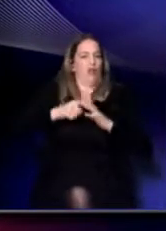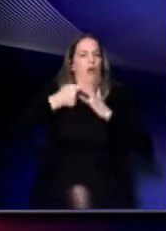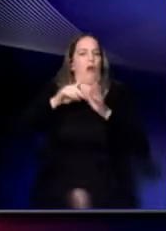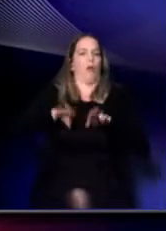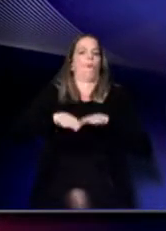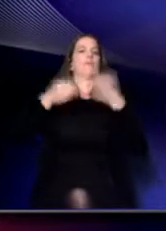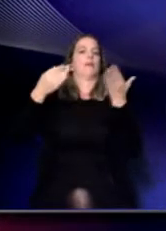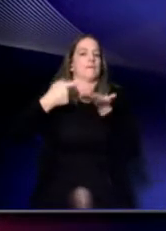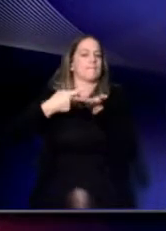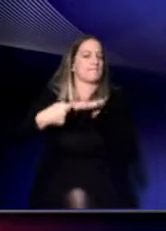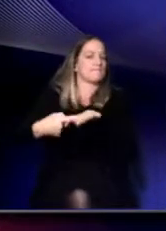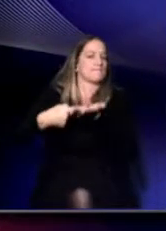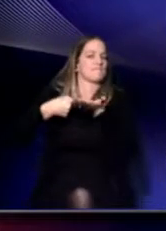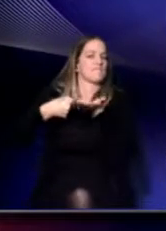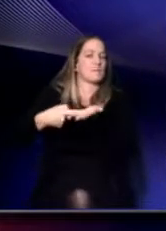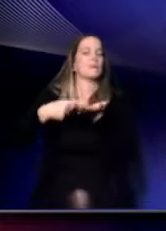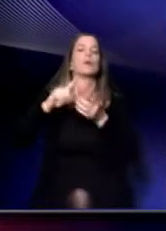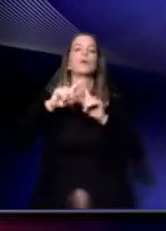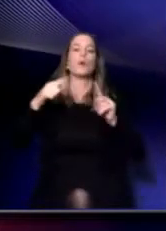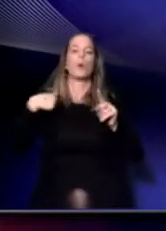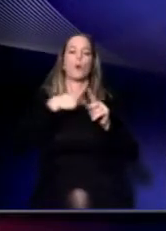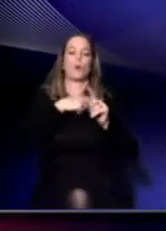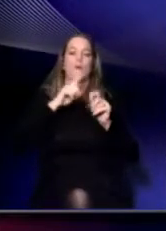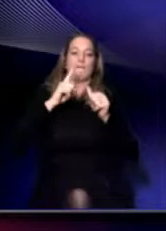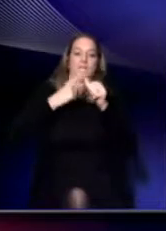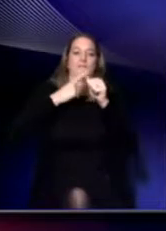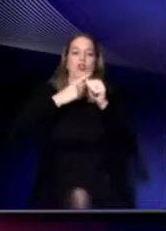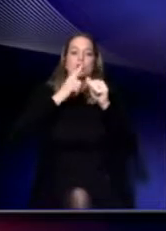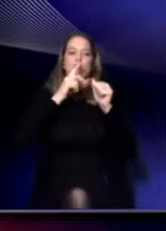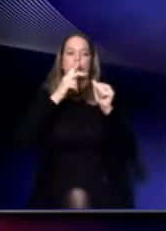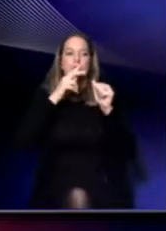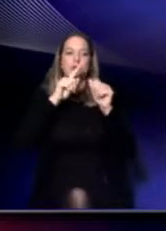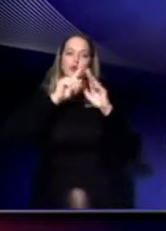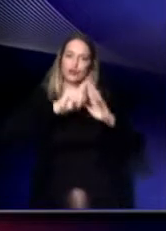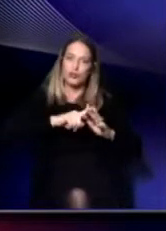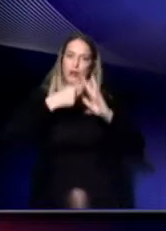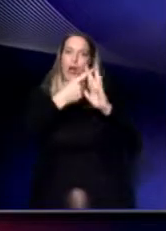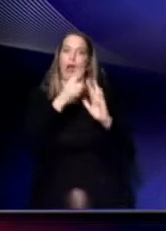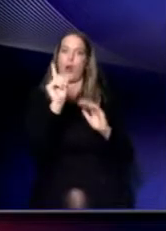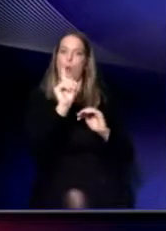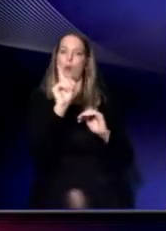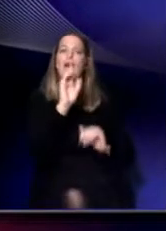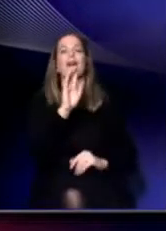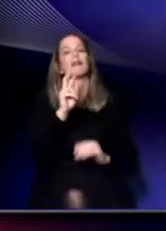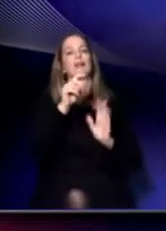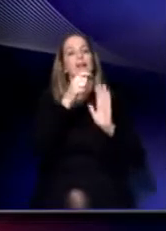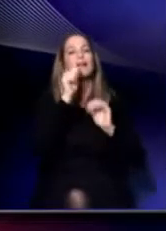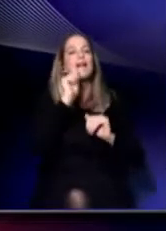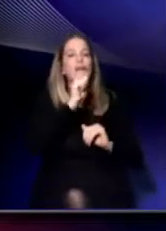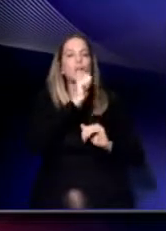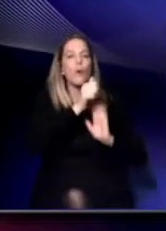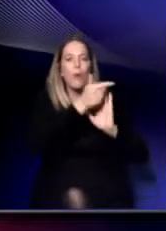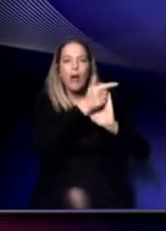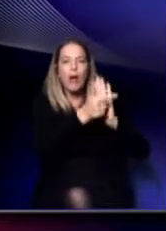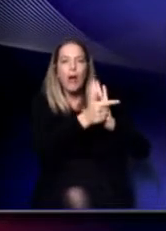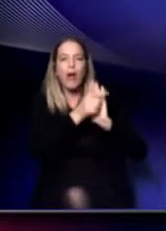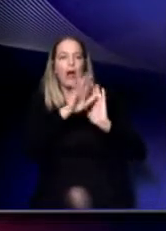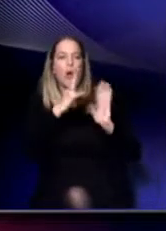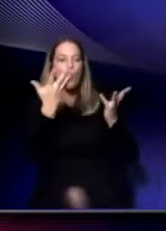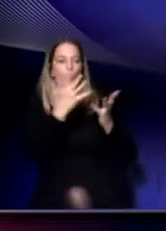to start with the statutory benchmark to see how